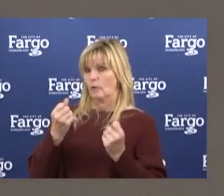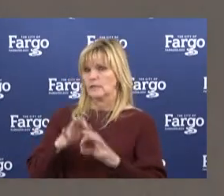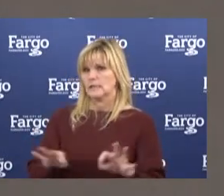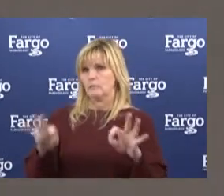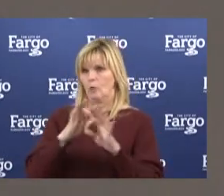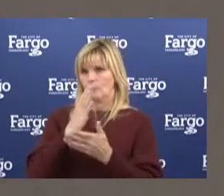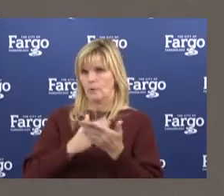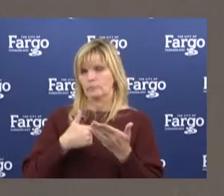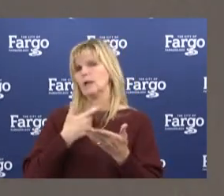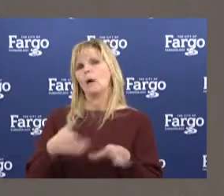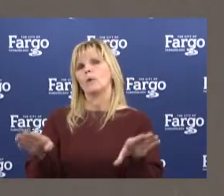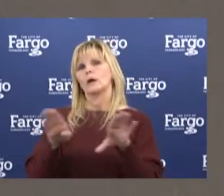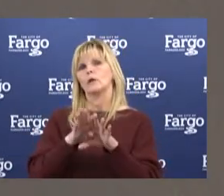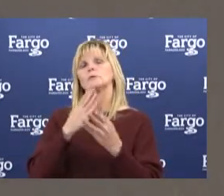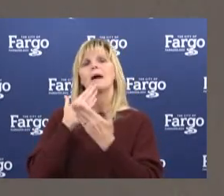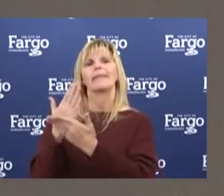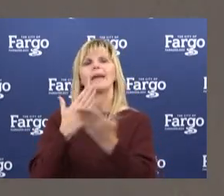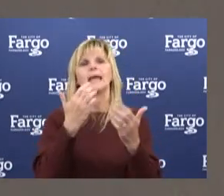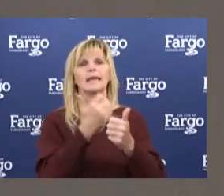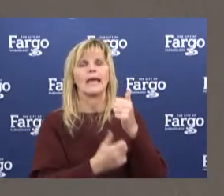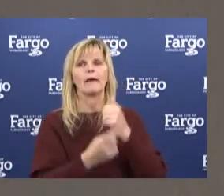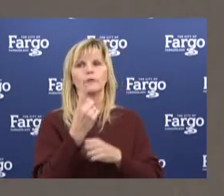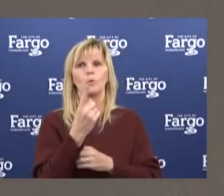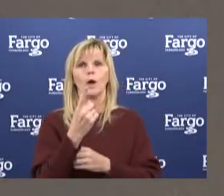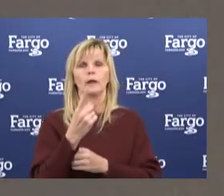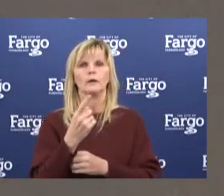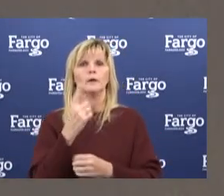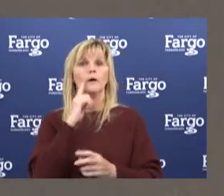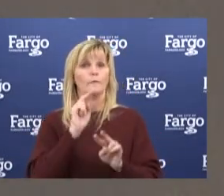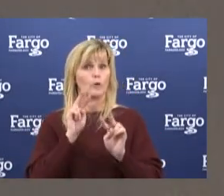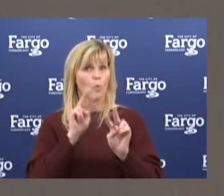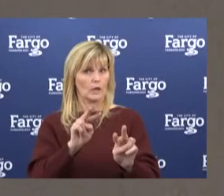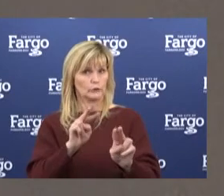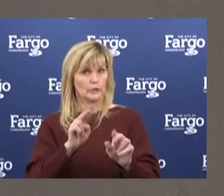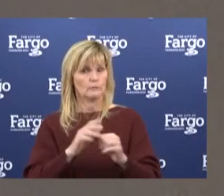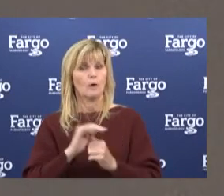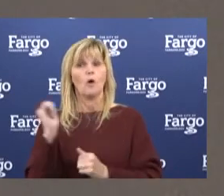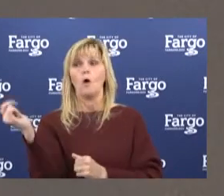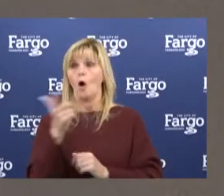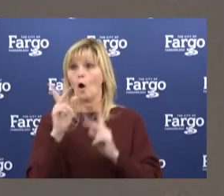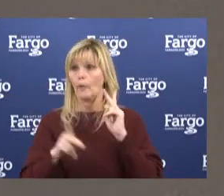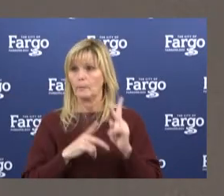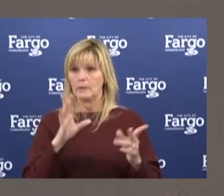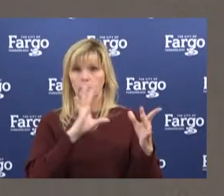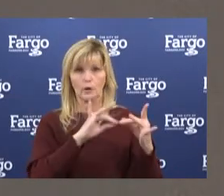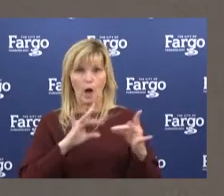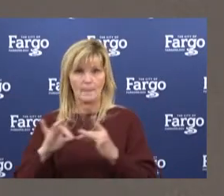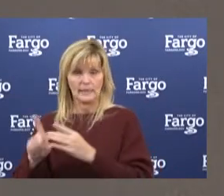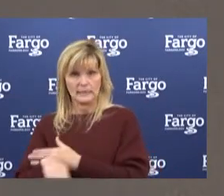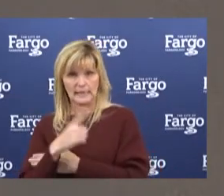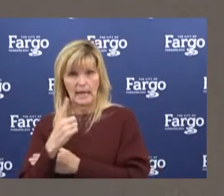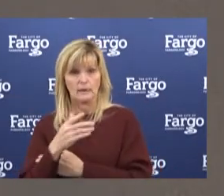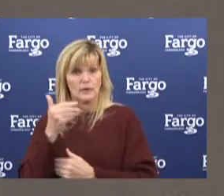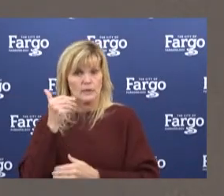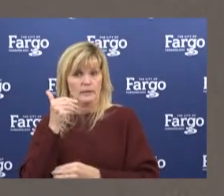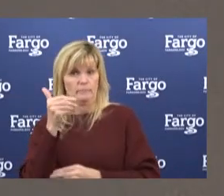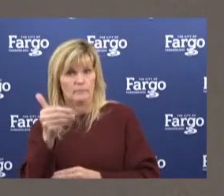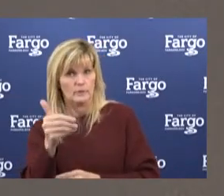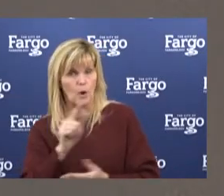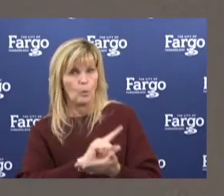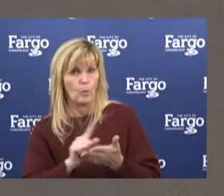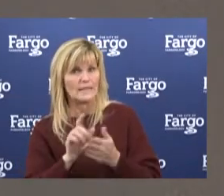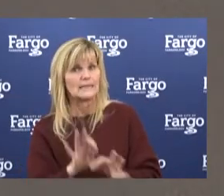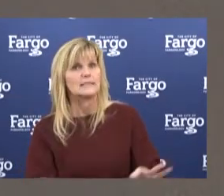I want to close by thanking everybody who was tuning in and for all our participants in today's briefing. The coming weeks are an incredible important fight